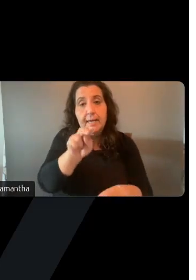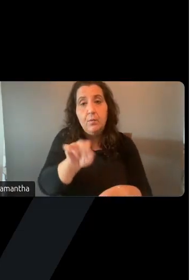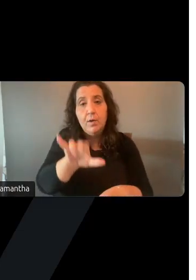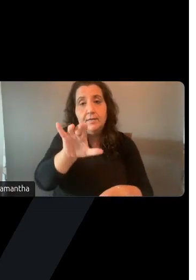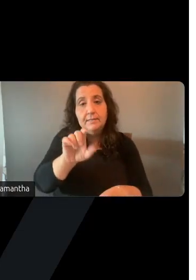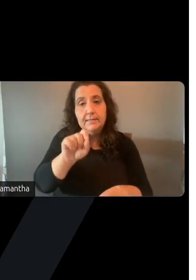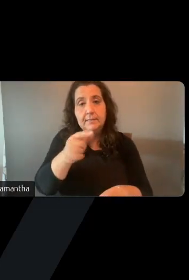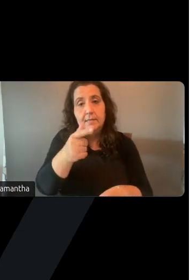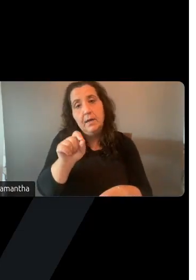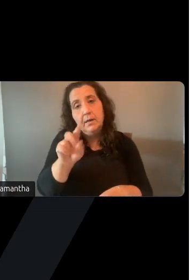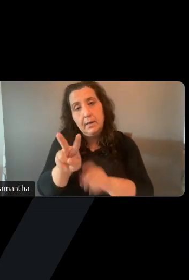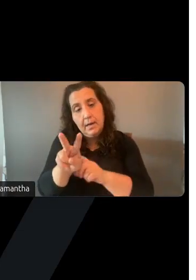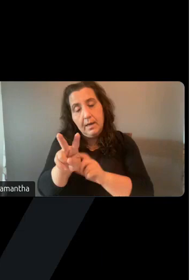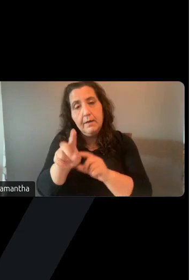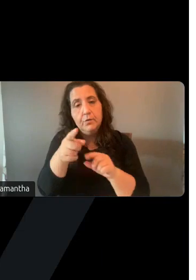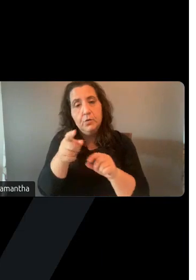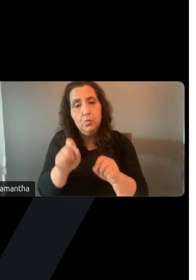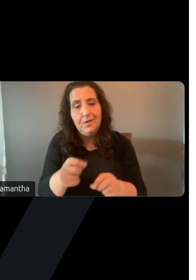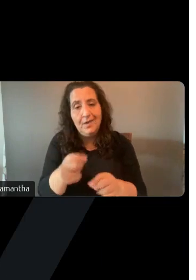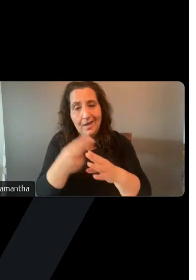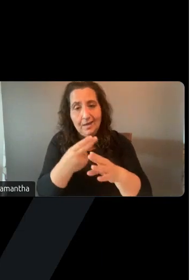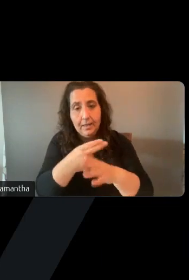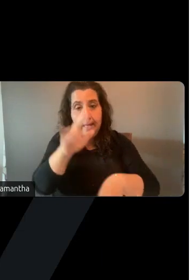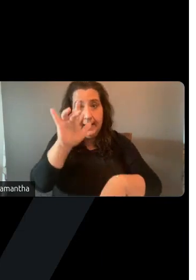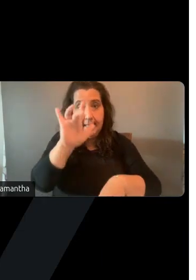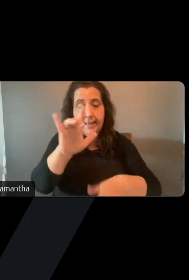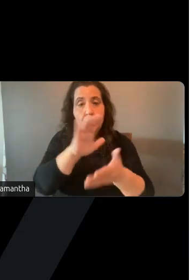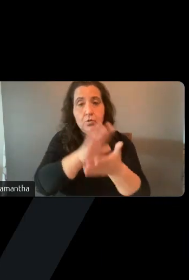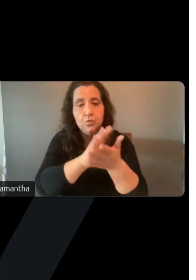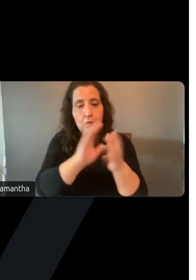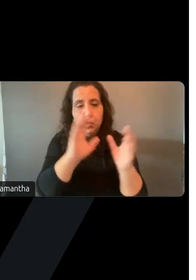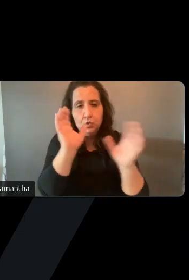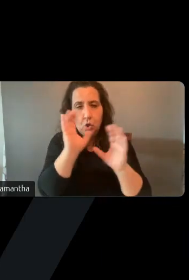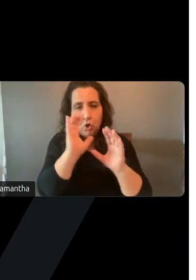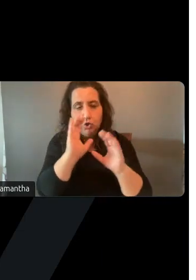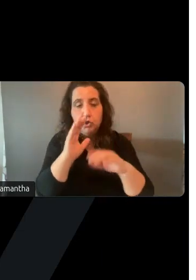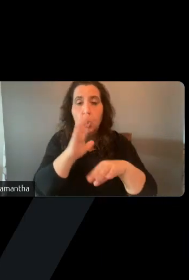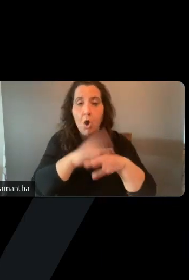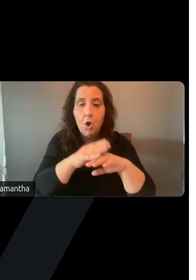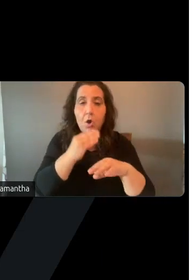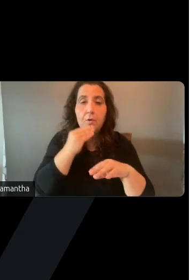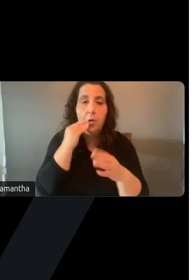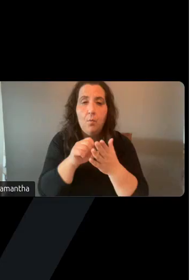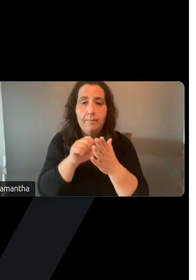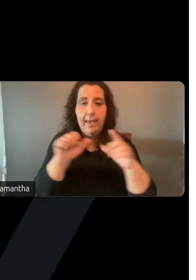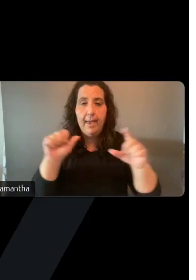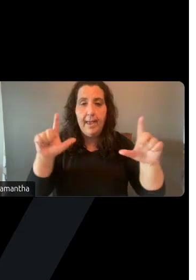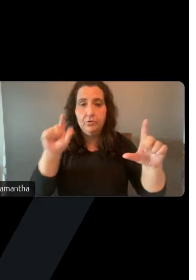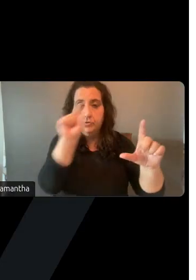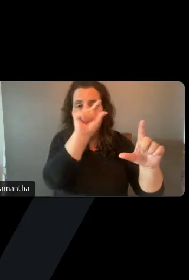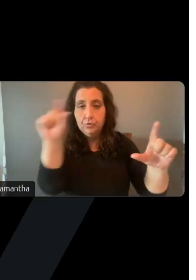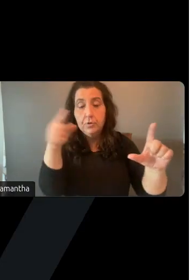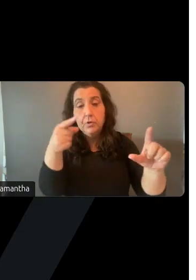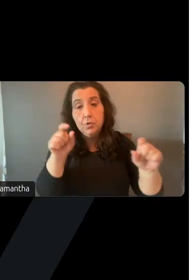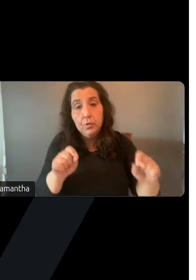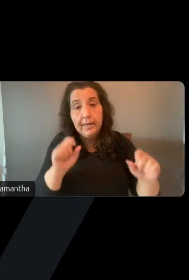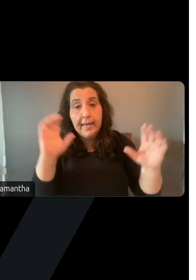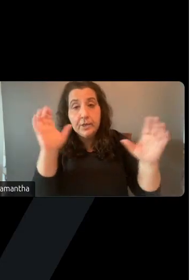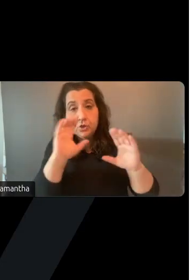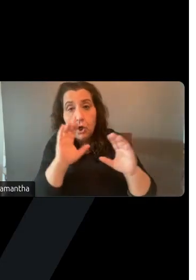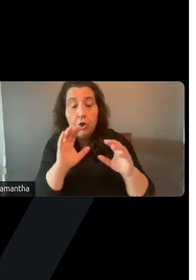schools.nyc.gov and use the school search feature right on the homepage. You can search for schools by